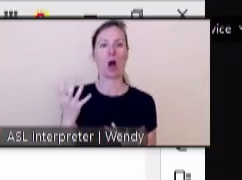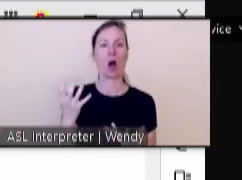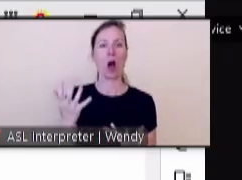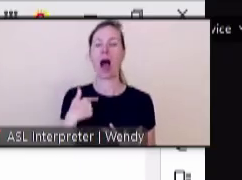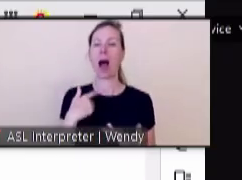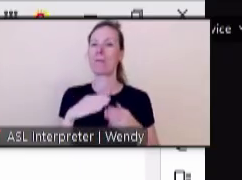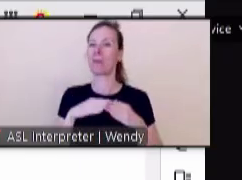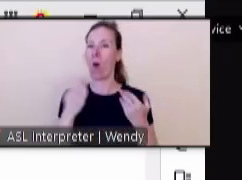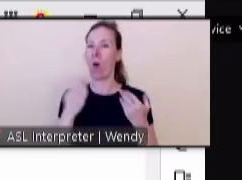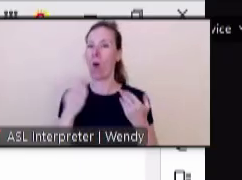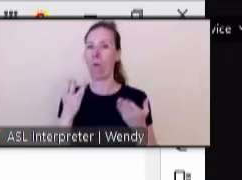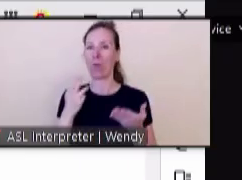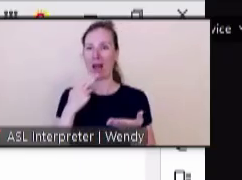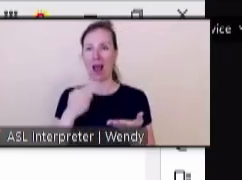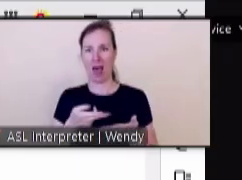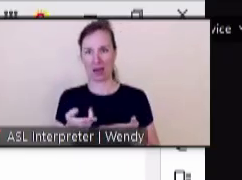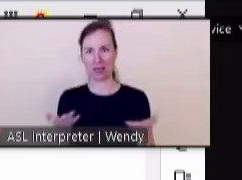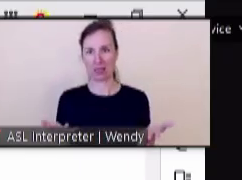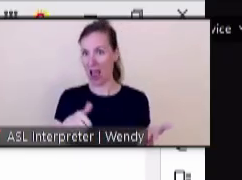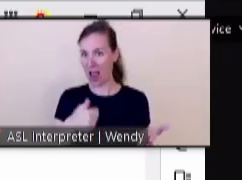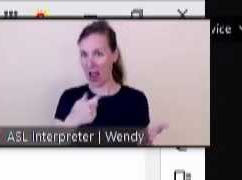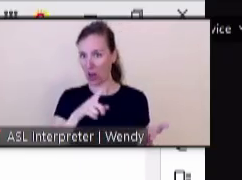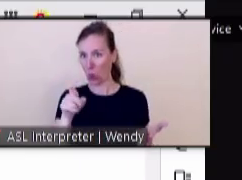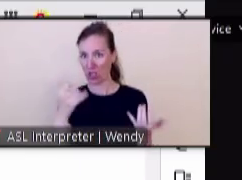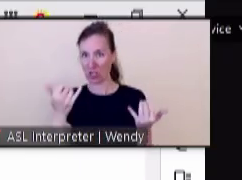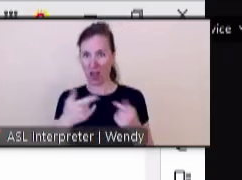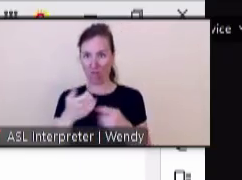it. Any questions right now from the table?